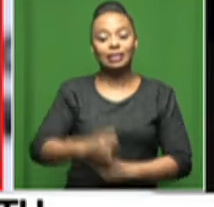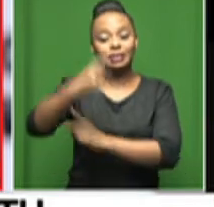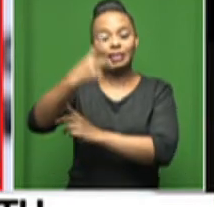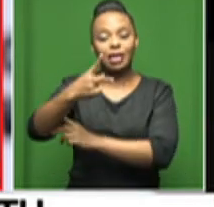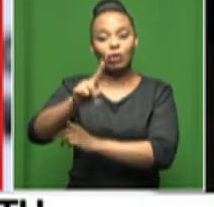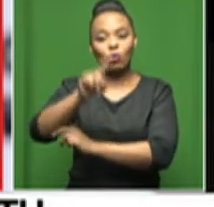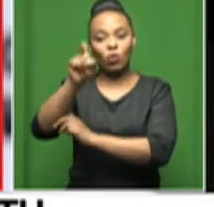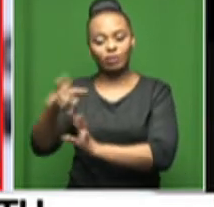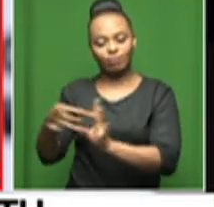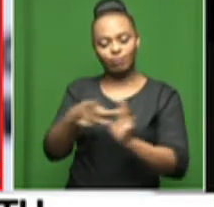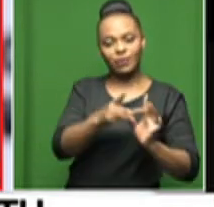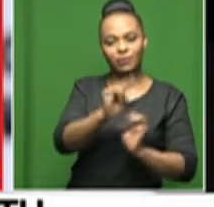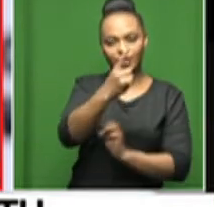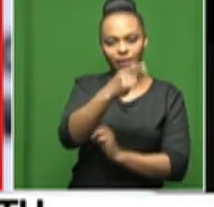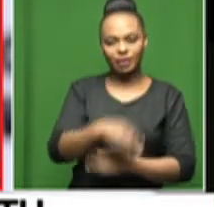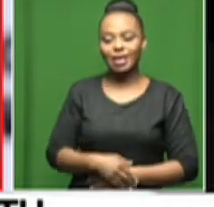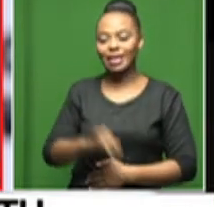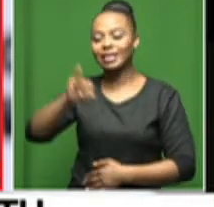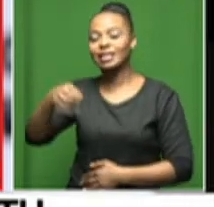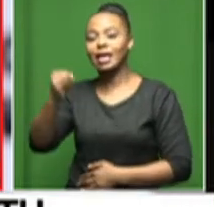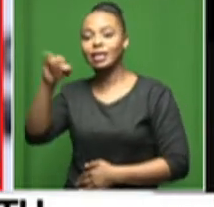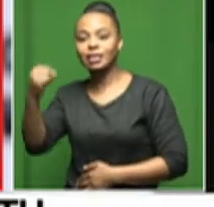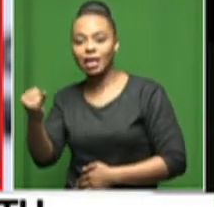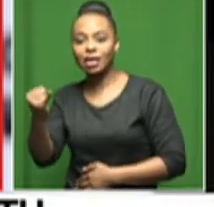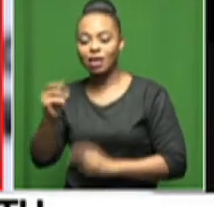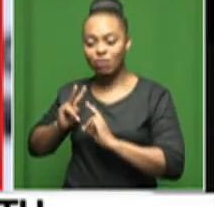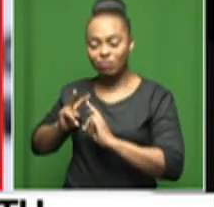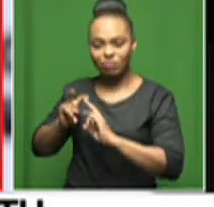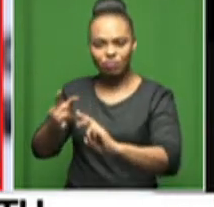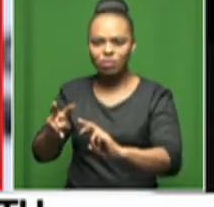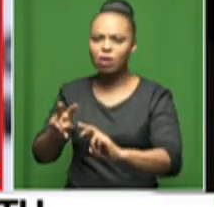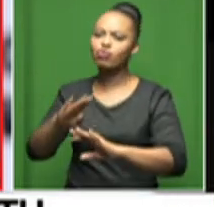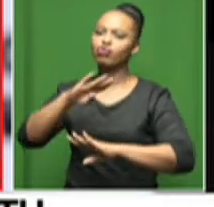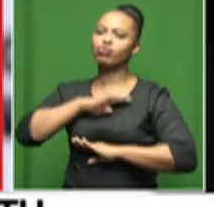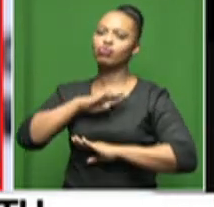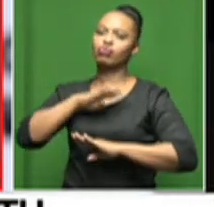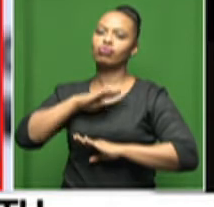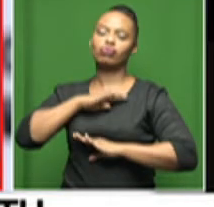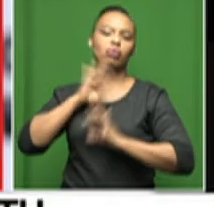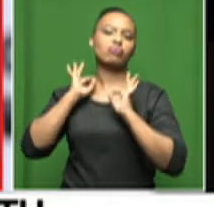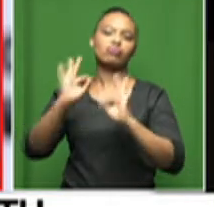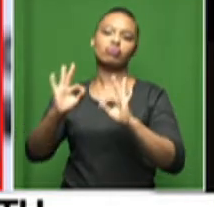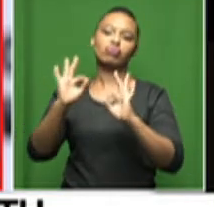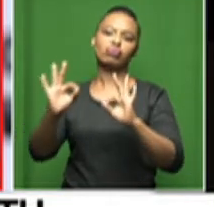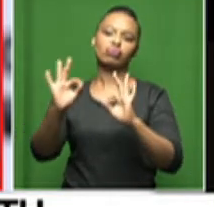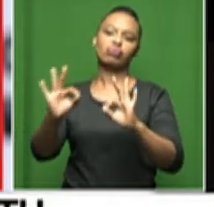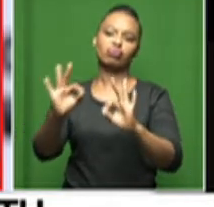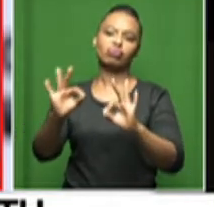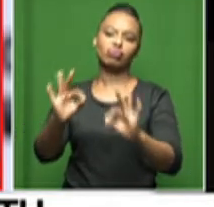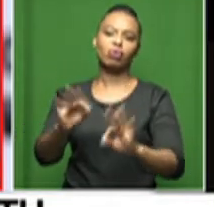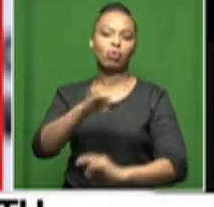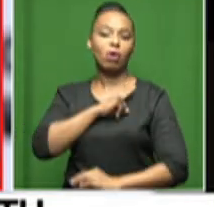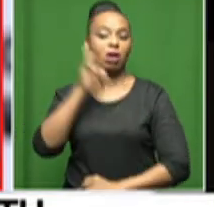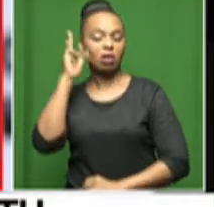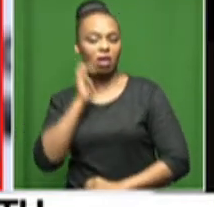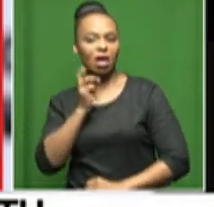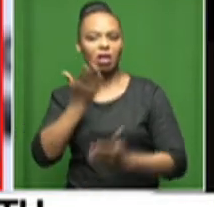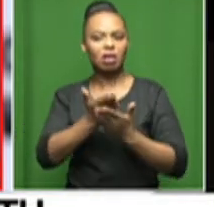that the J&J study has been quite satisfactory, as we have heard, on mild, moderate, severe disease